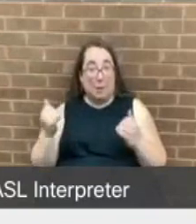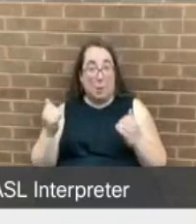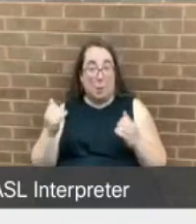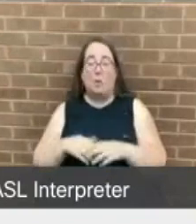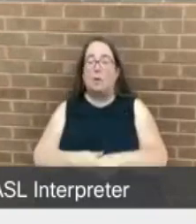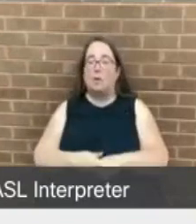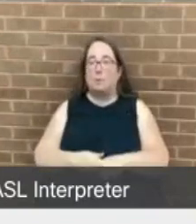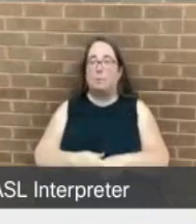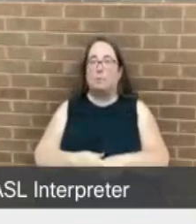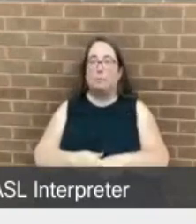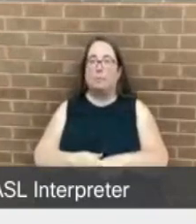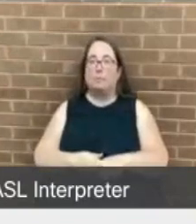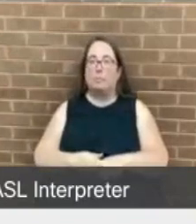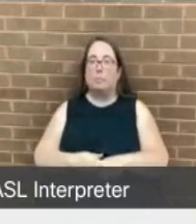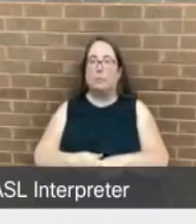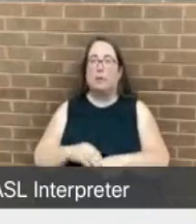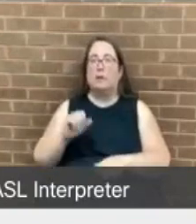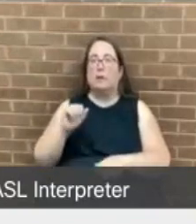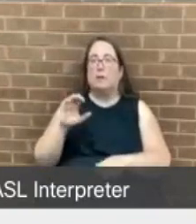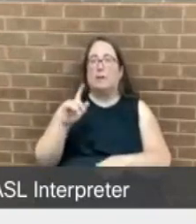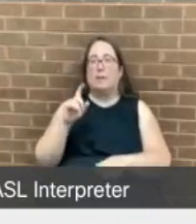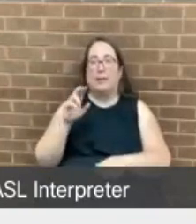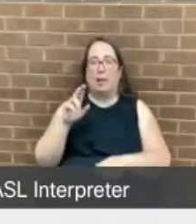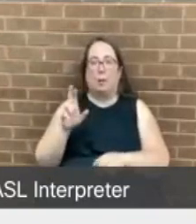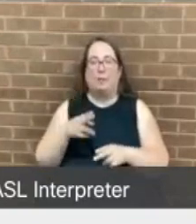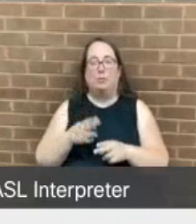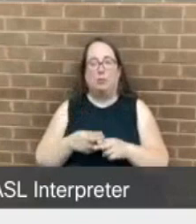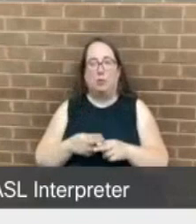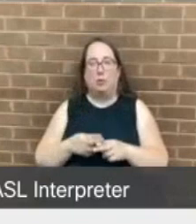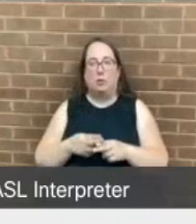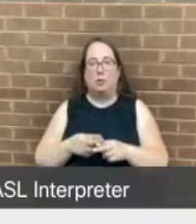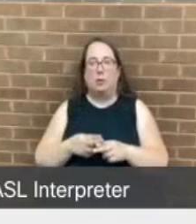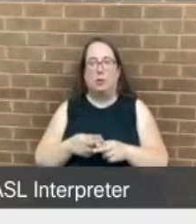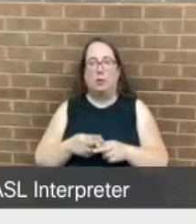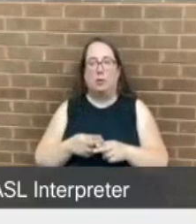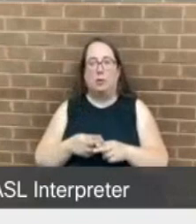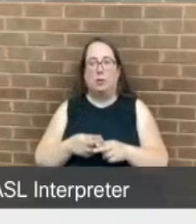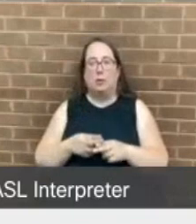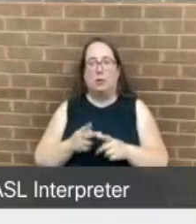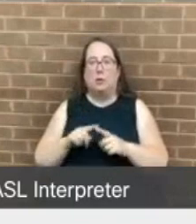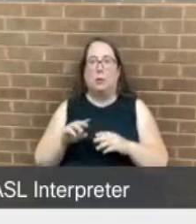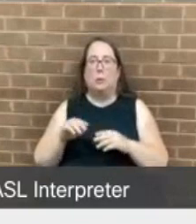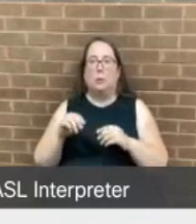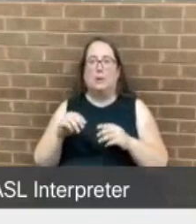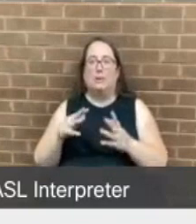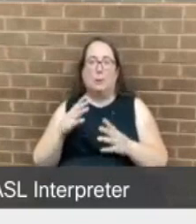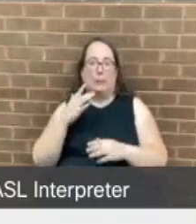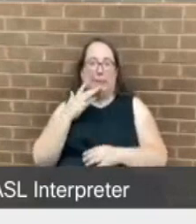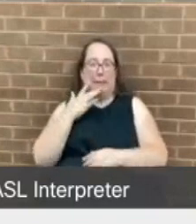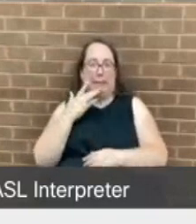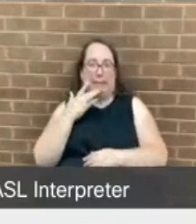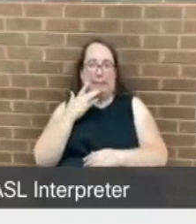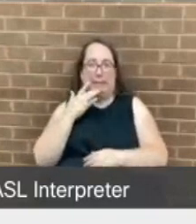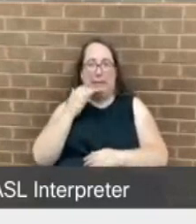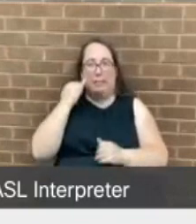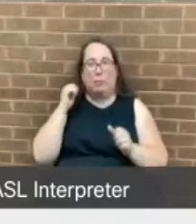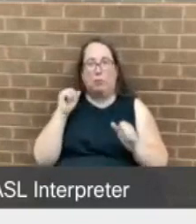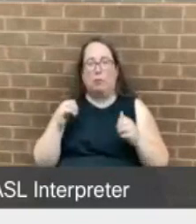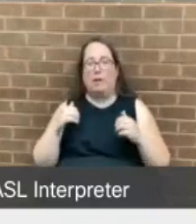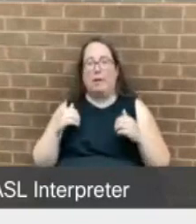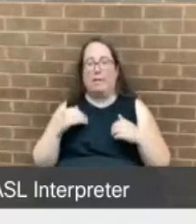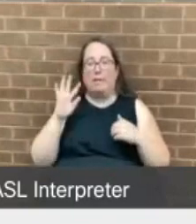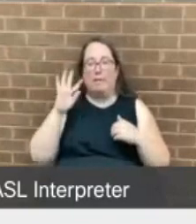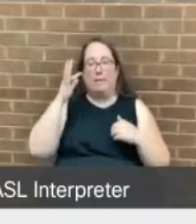where, Secretary Slater mentioned it, and I was trying to tee it up a little bit, but to give you a little sneak peek, if we are able to have that